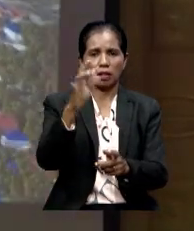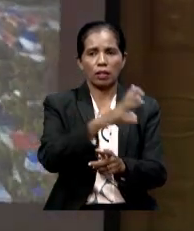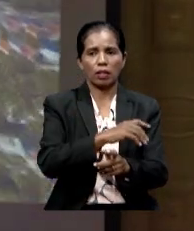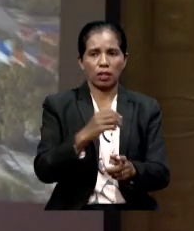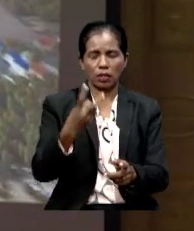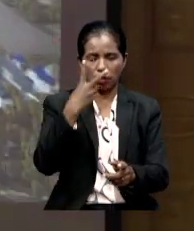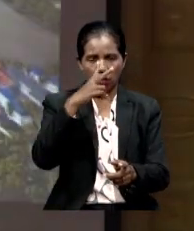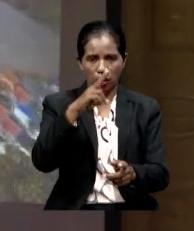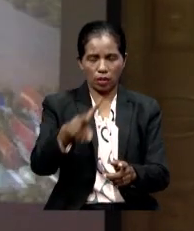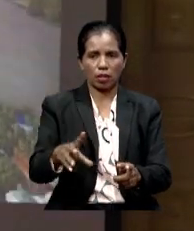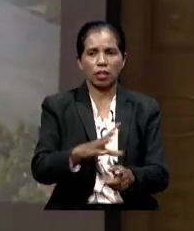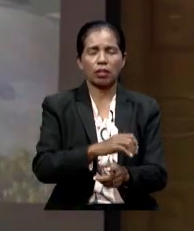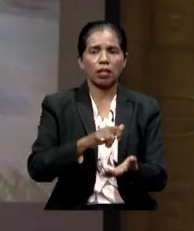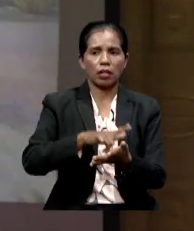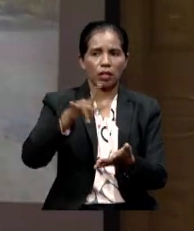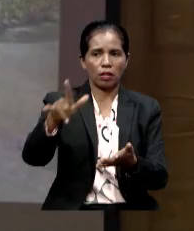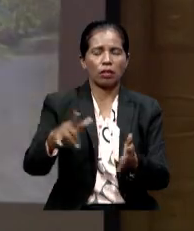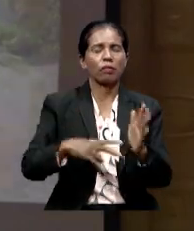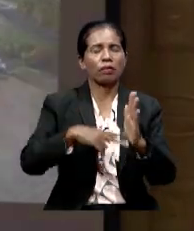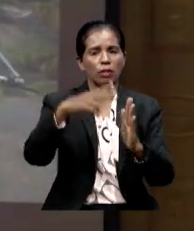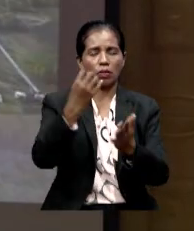zona departamento aeronave, o valor